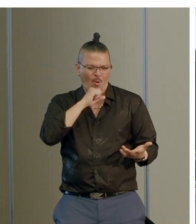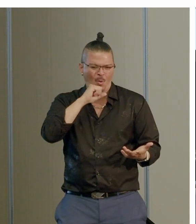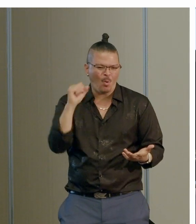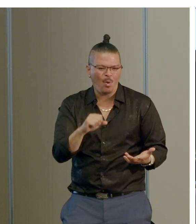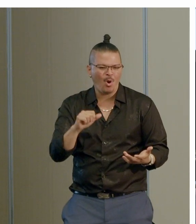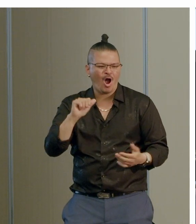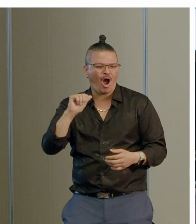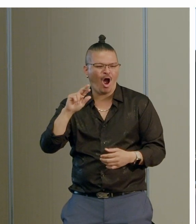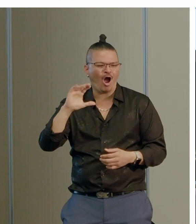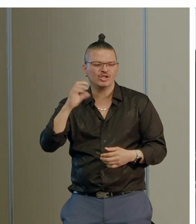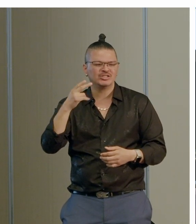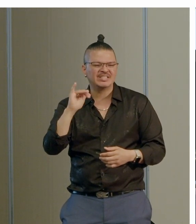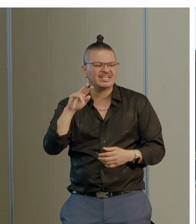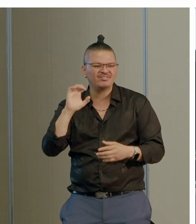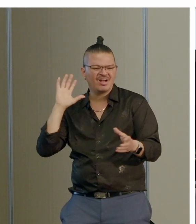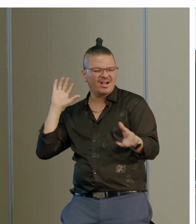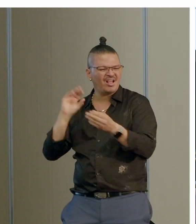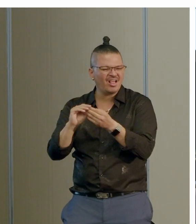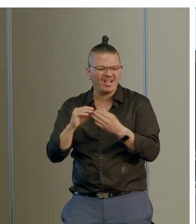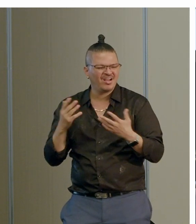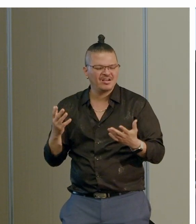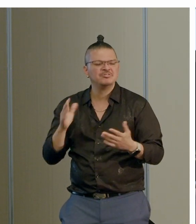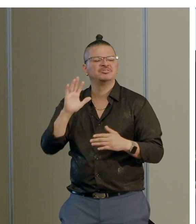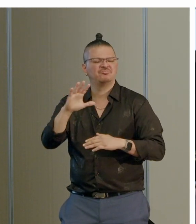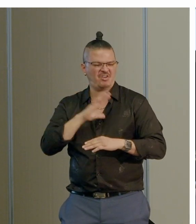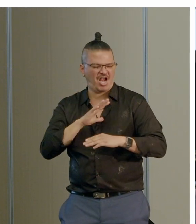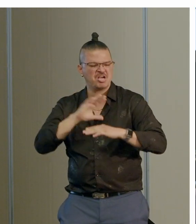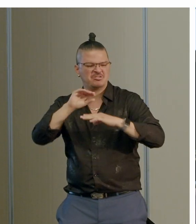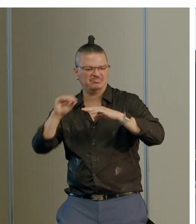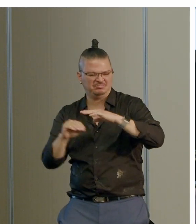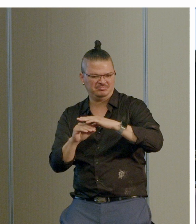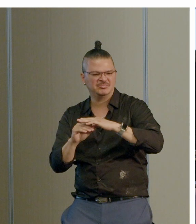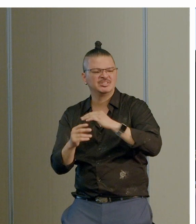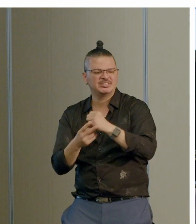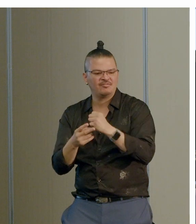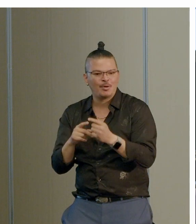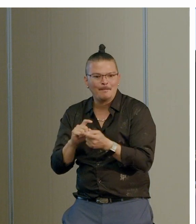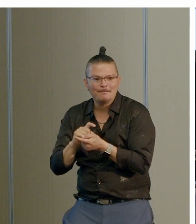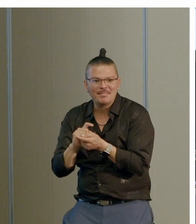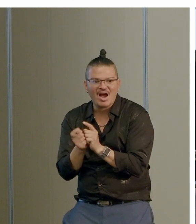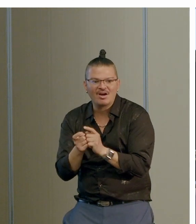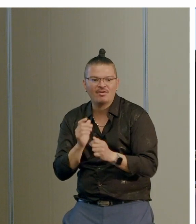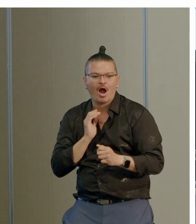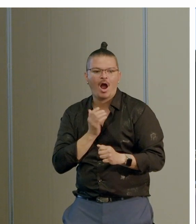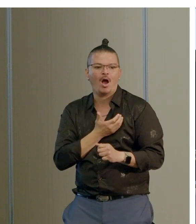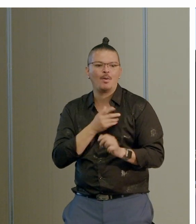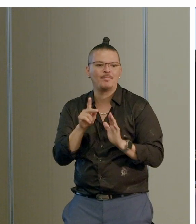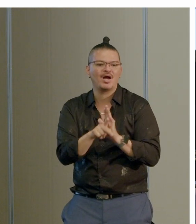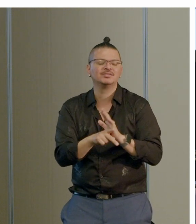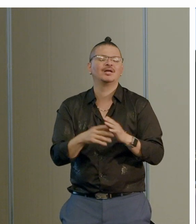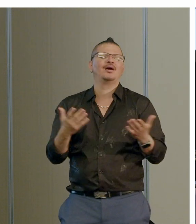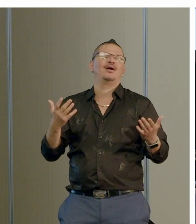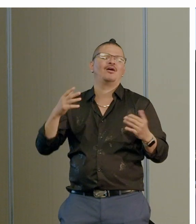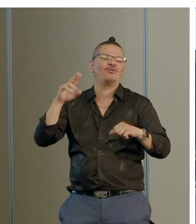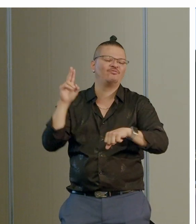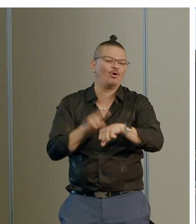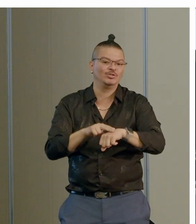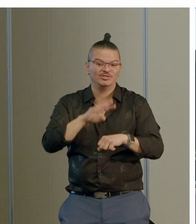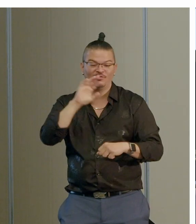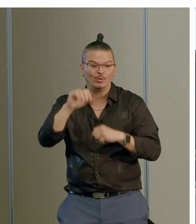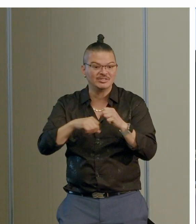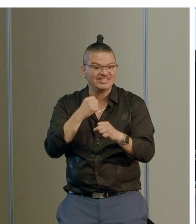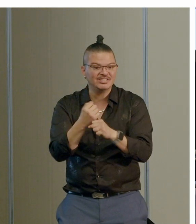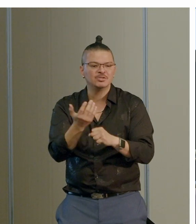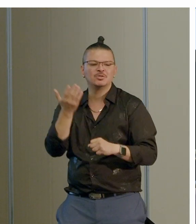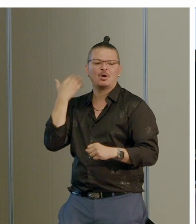we modified our policy. Of course, if you need data that's from 40 years ago, they'll ensure that data is provided